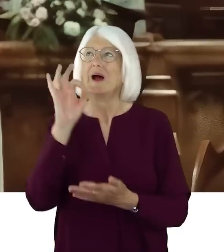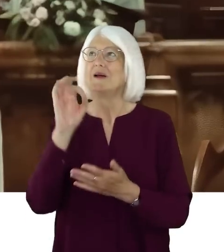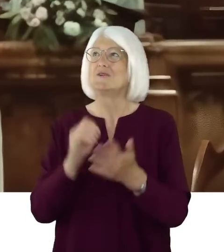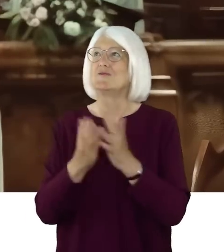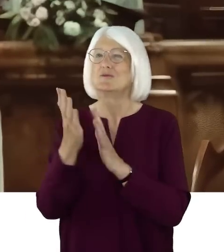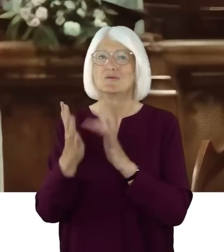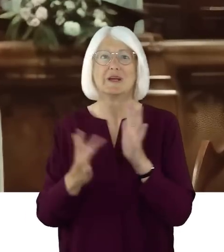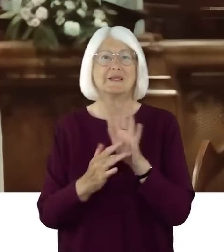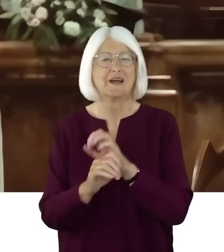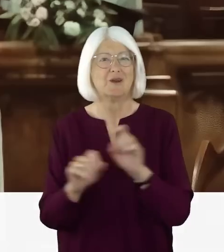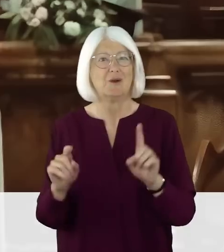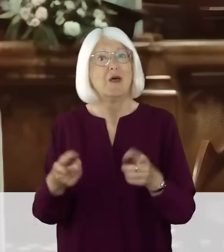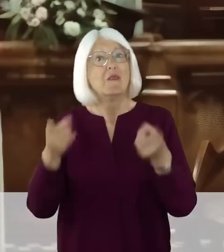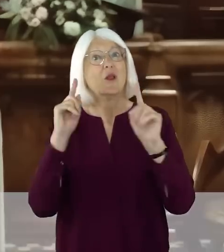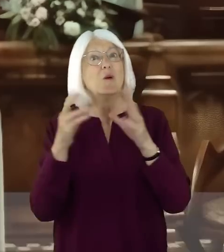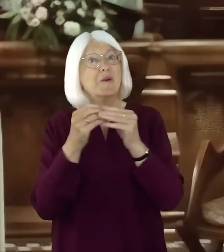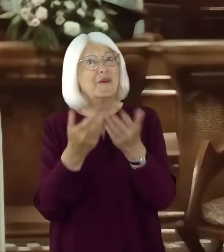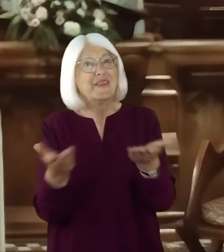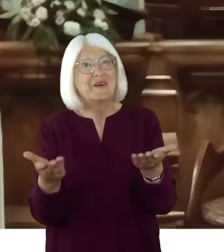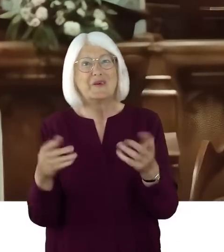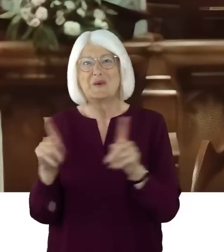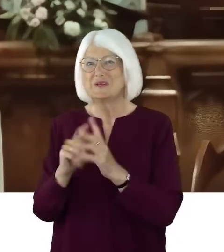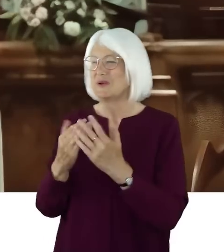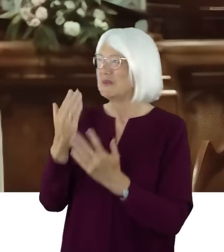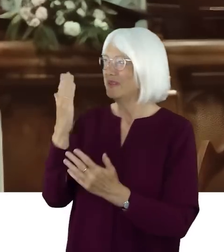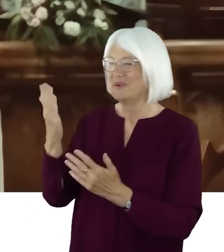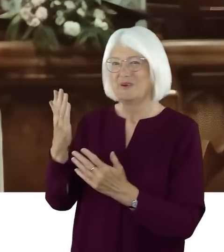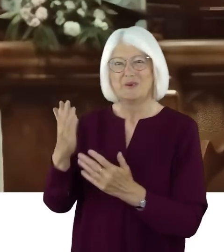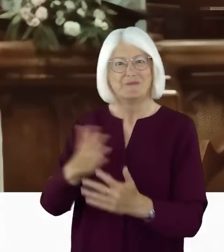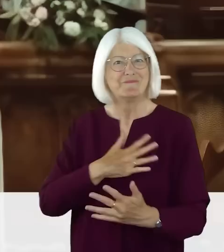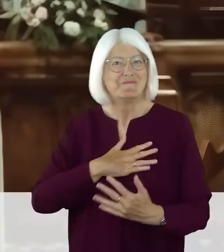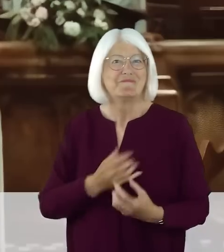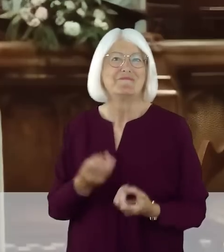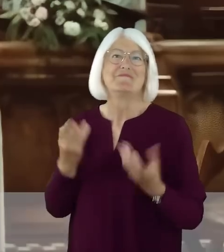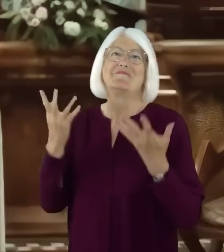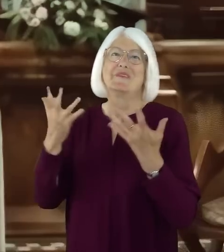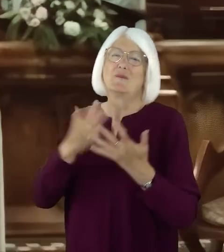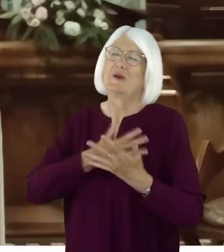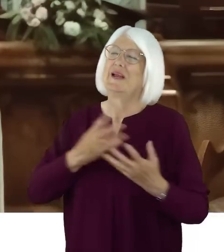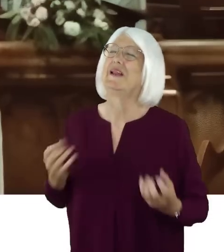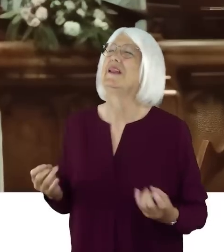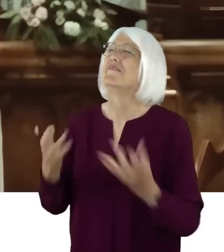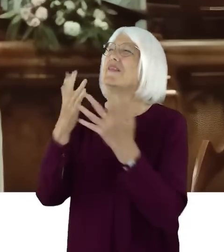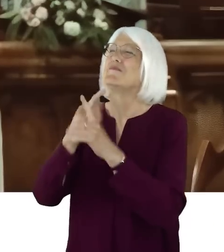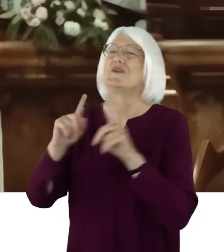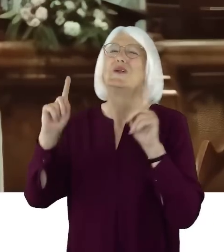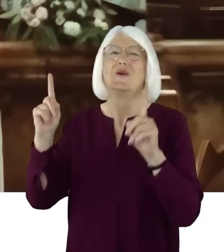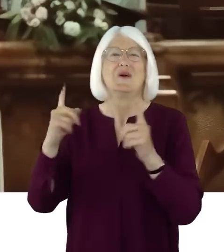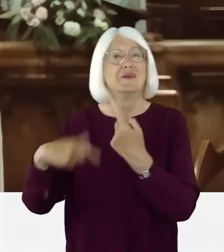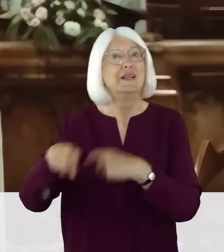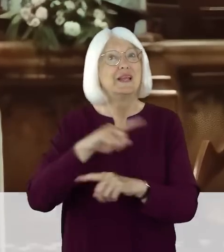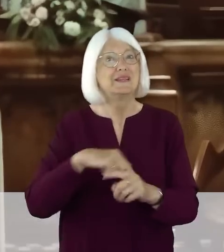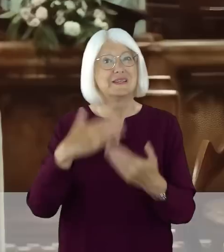our Lord. Amen. The Lord be with you. And also with you. Lift up your hearts. We lift them to the